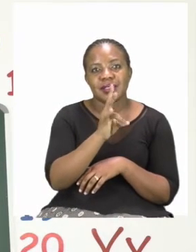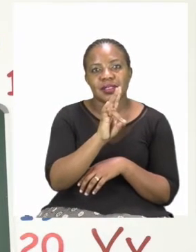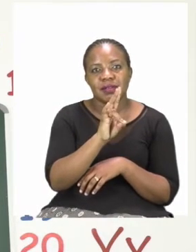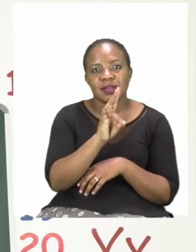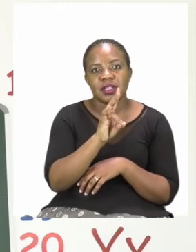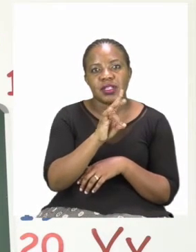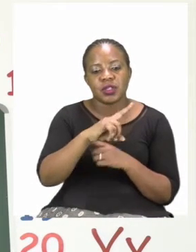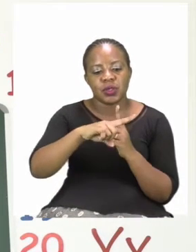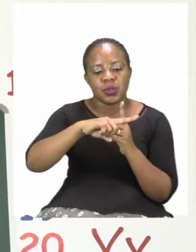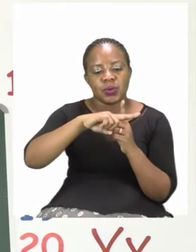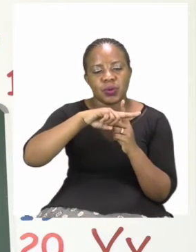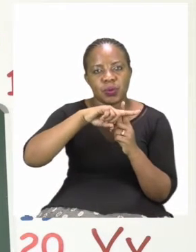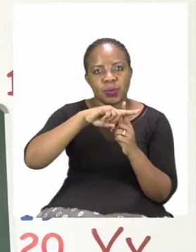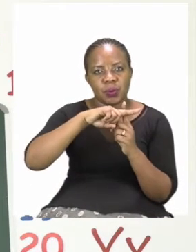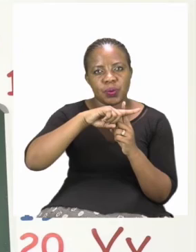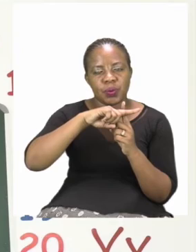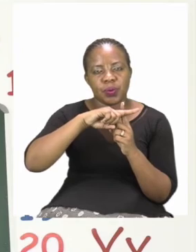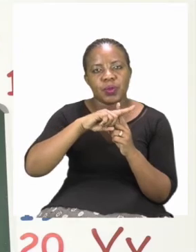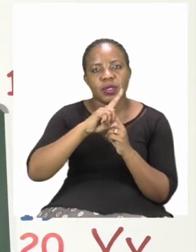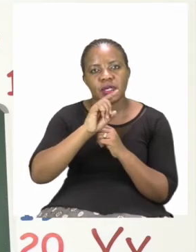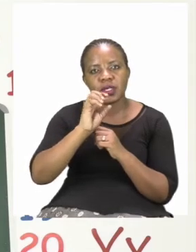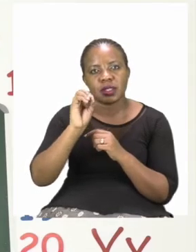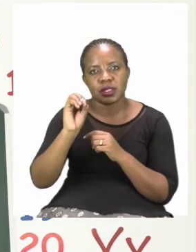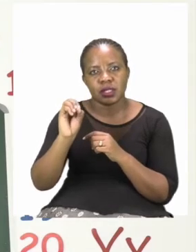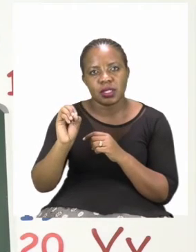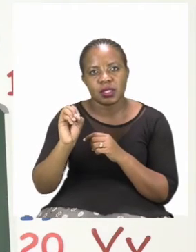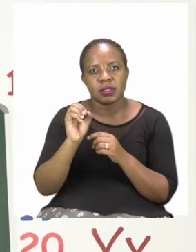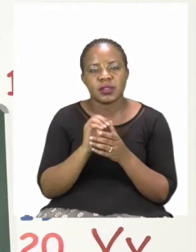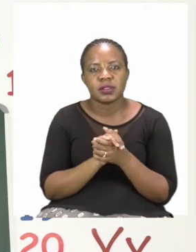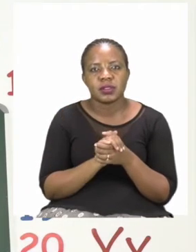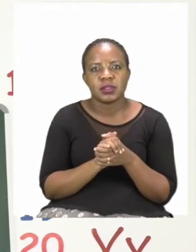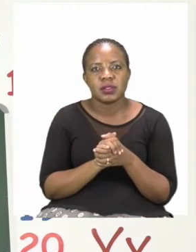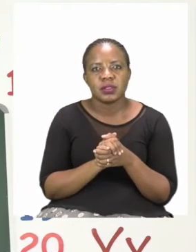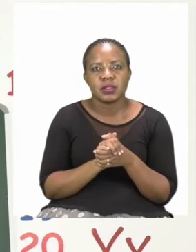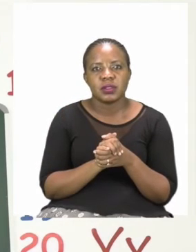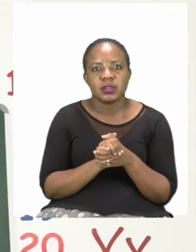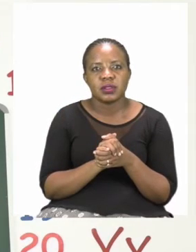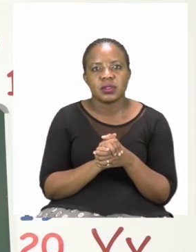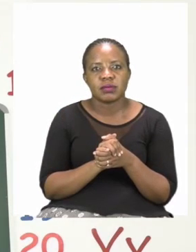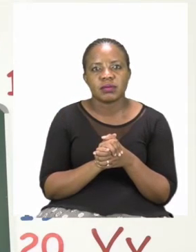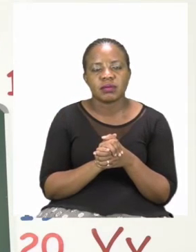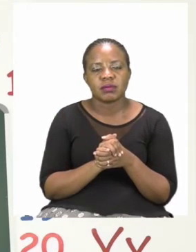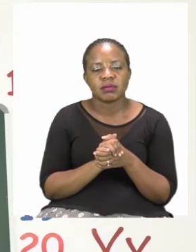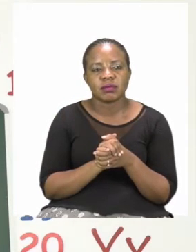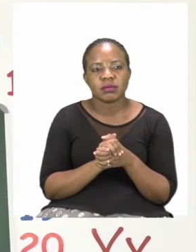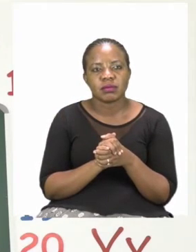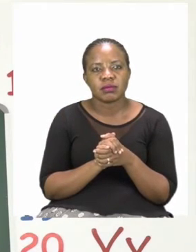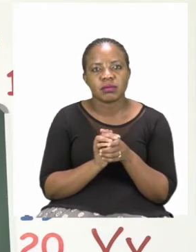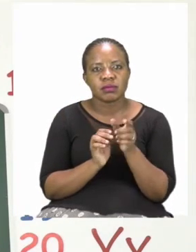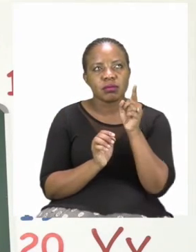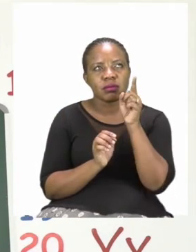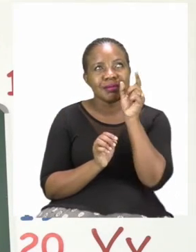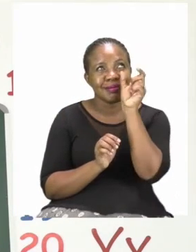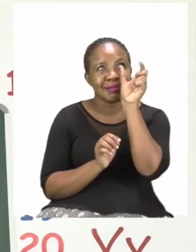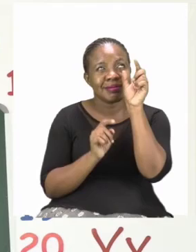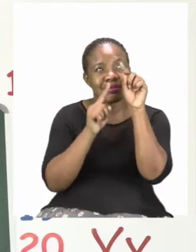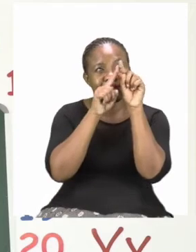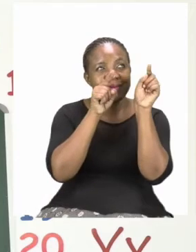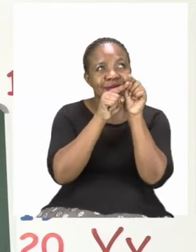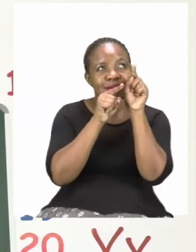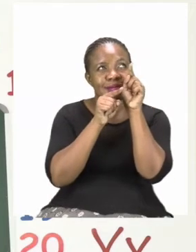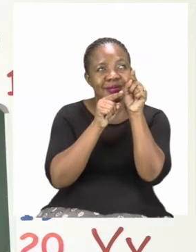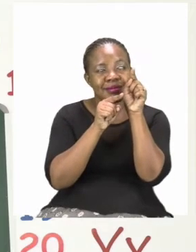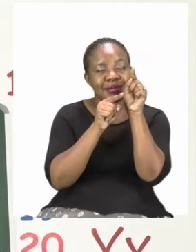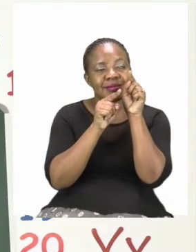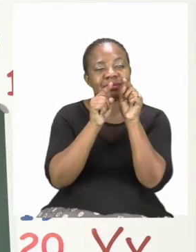arrow going to 10 and then another arrow going to an empty box. So we are going to rewrite it